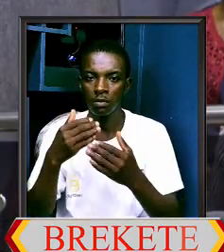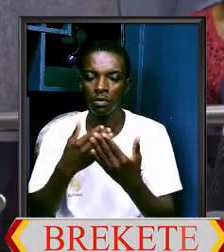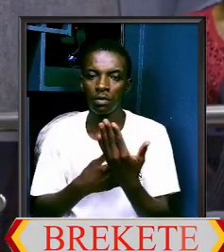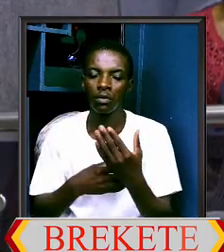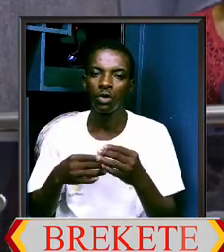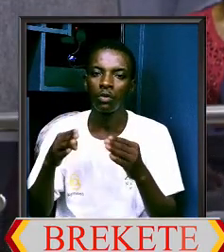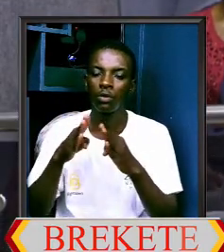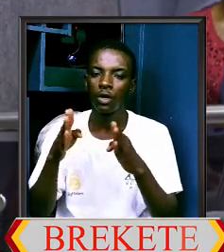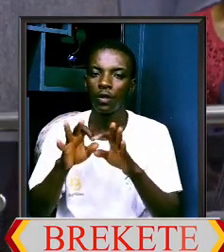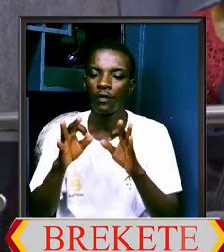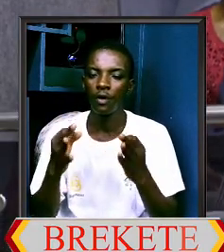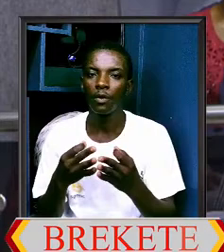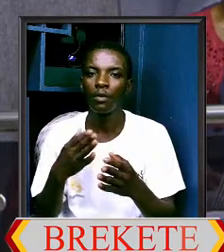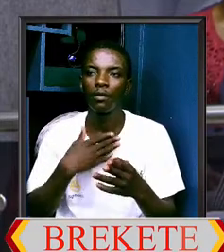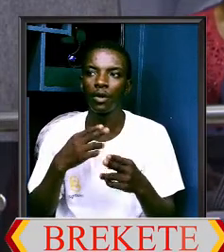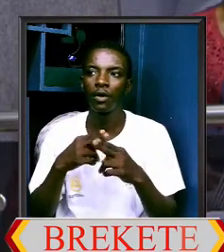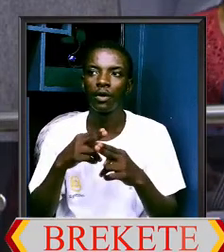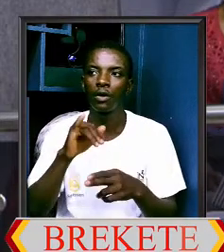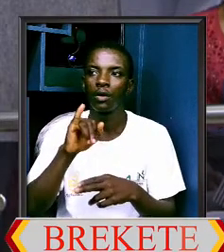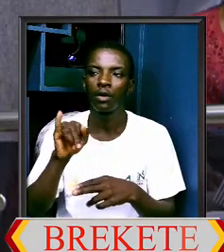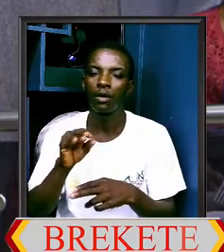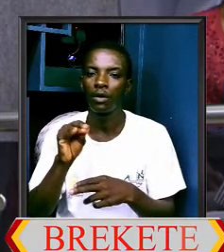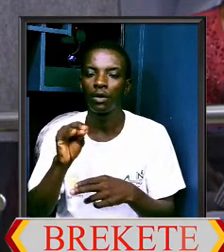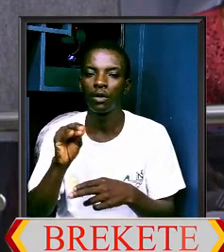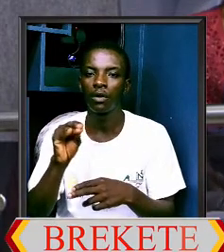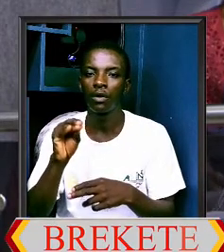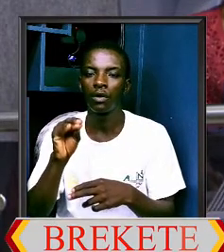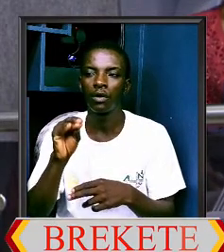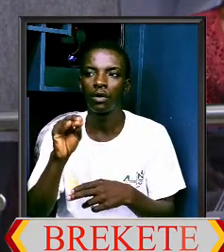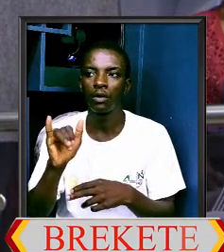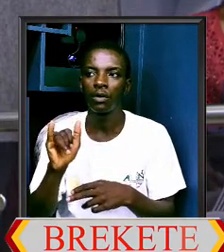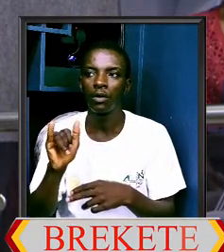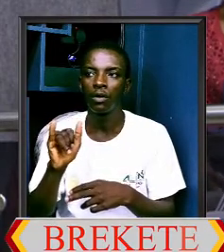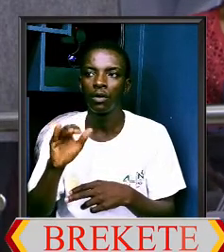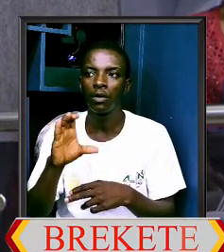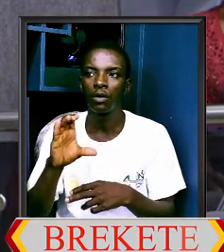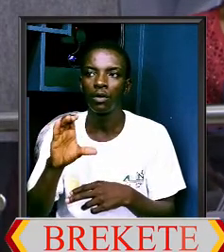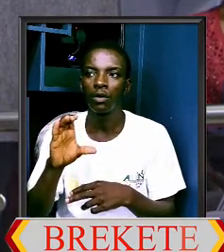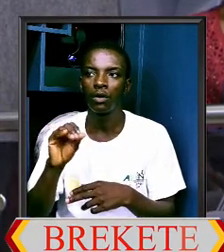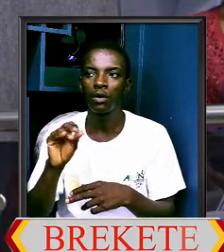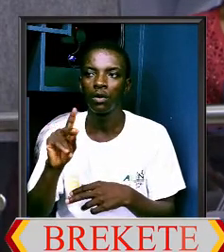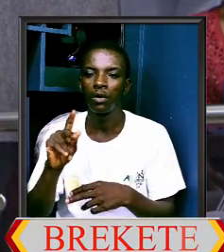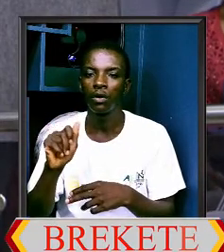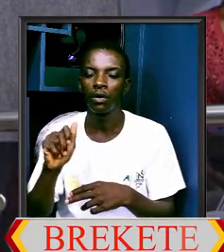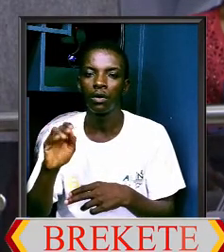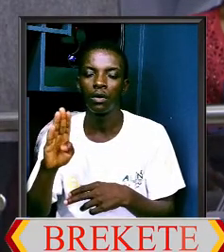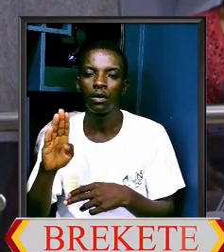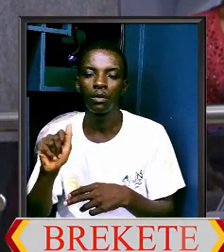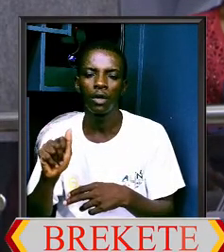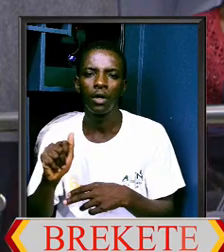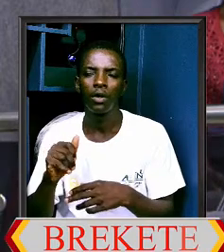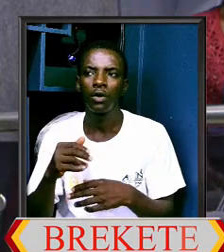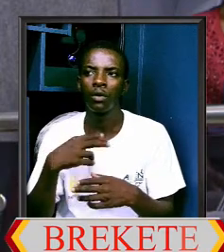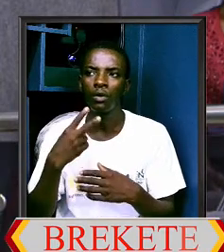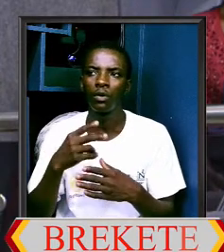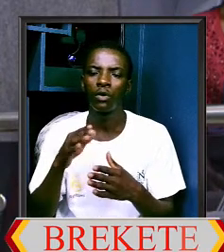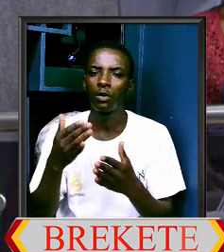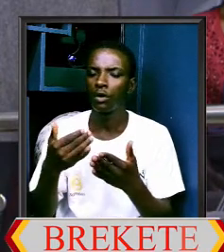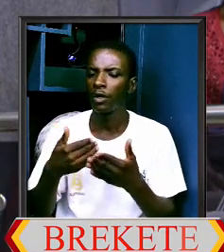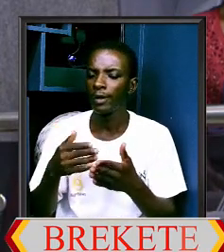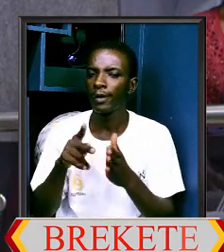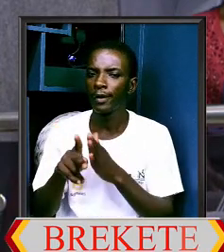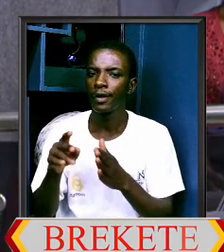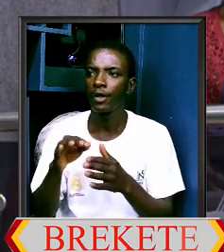Yes, ma'am. Good morning, Brekete family. My name is Joy Kaba. Please bear with my voice. No. Yes, you were nearly